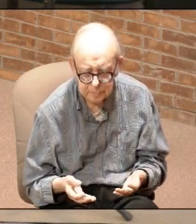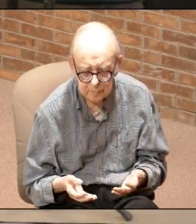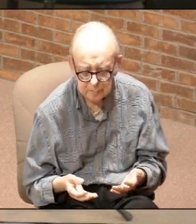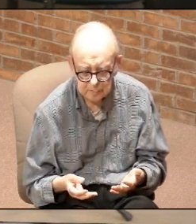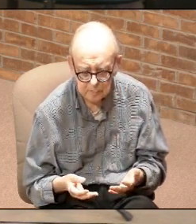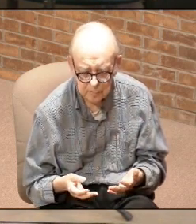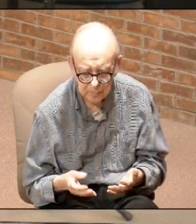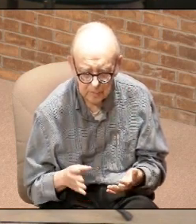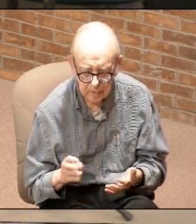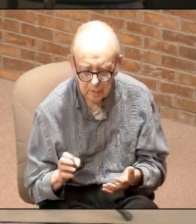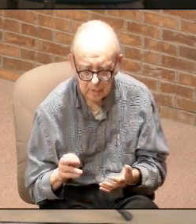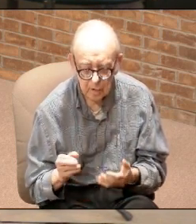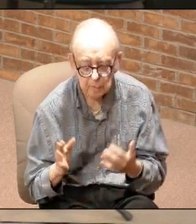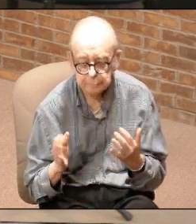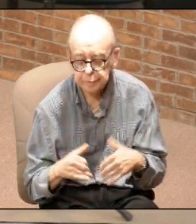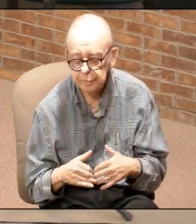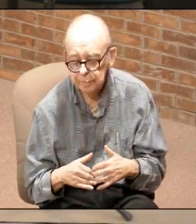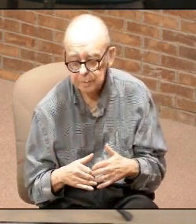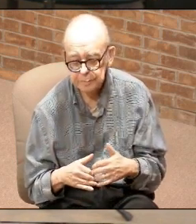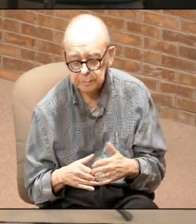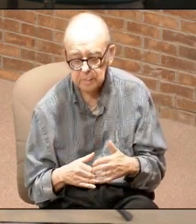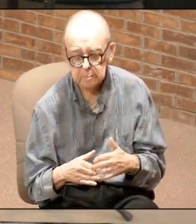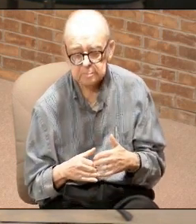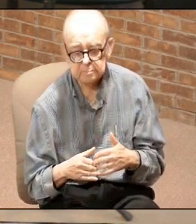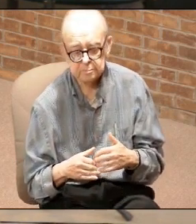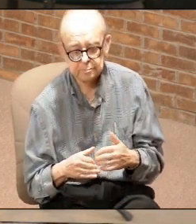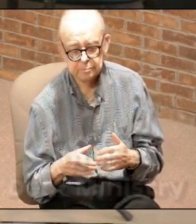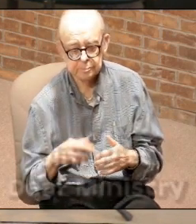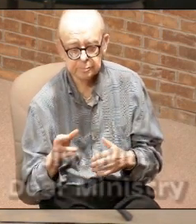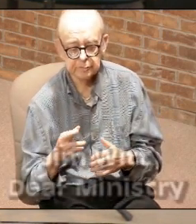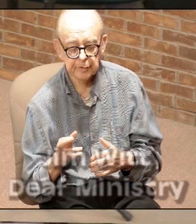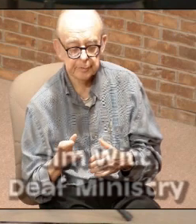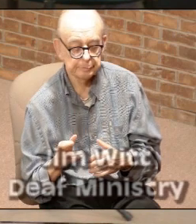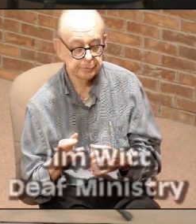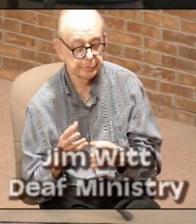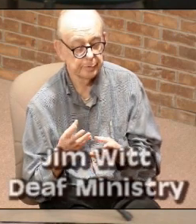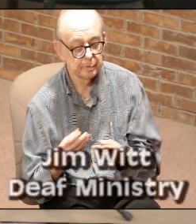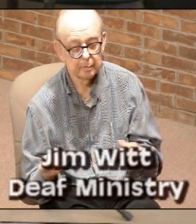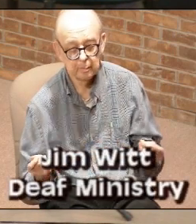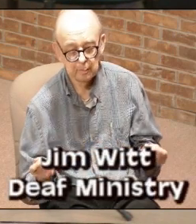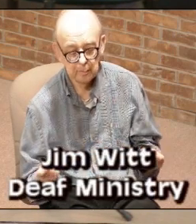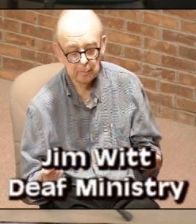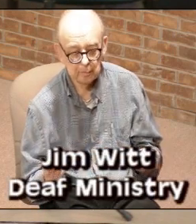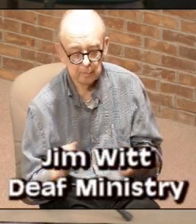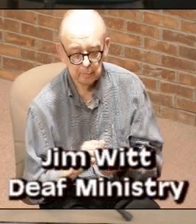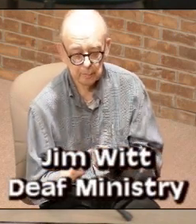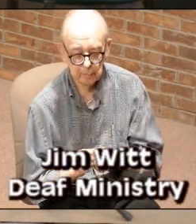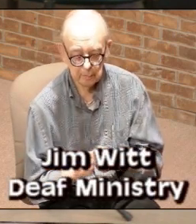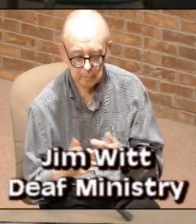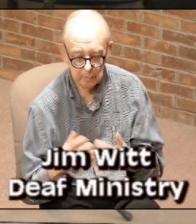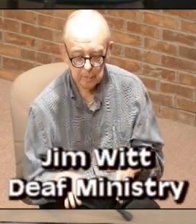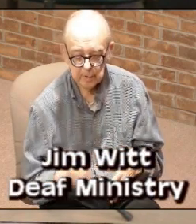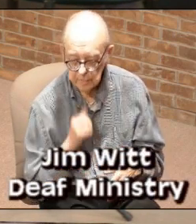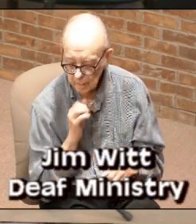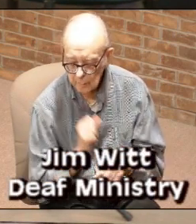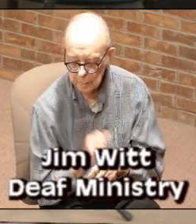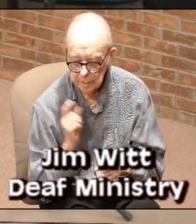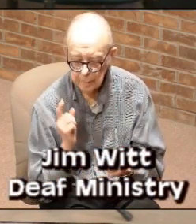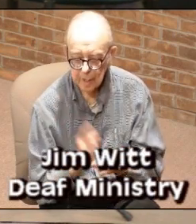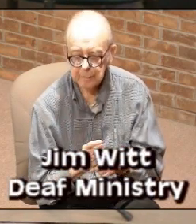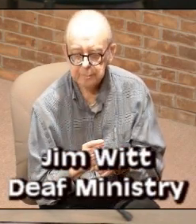the car broke down uh the refrigerator went out the washing machines on its last leg